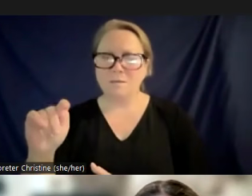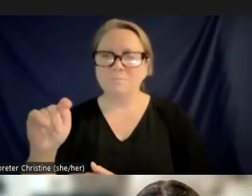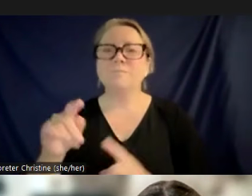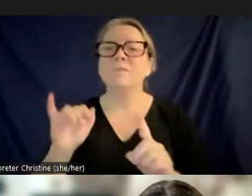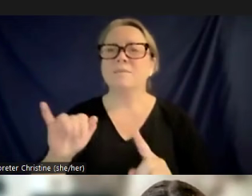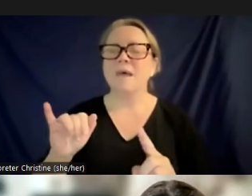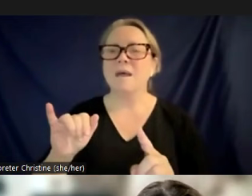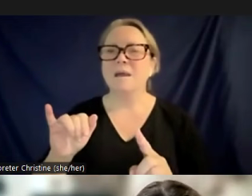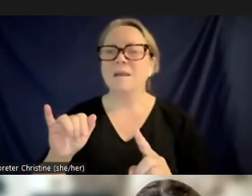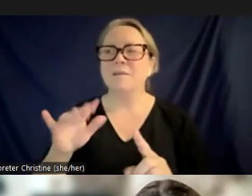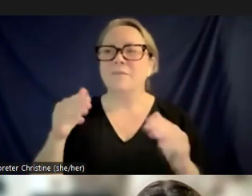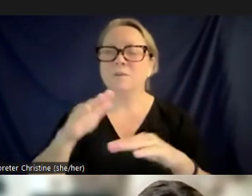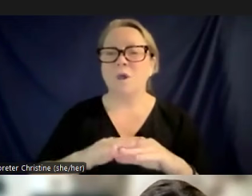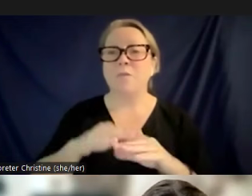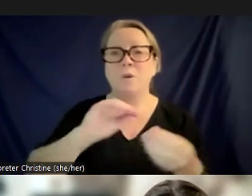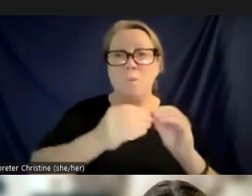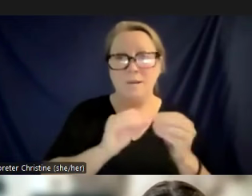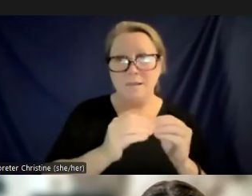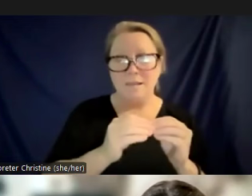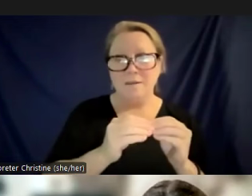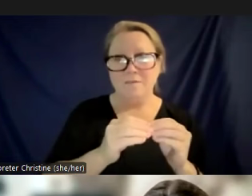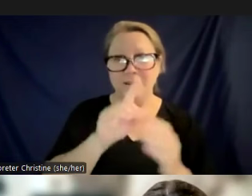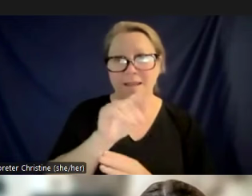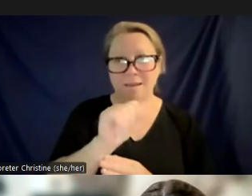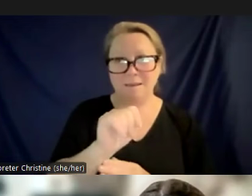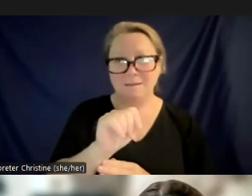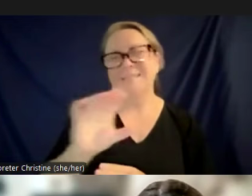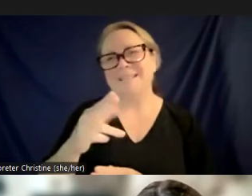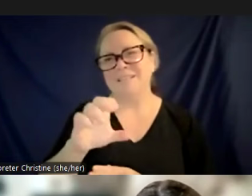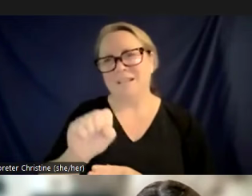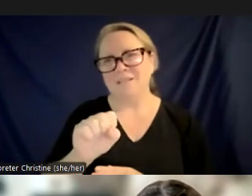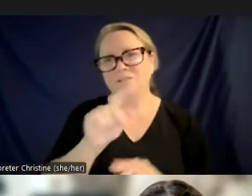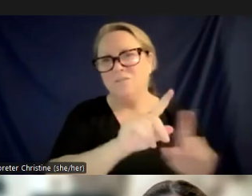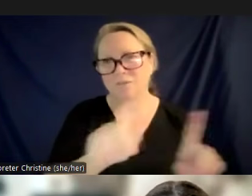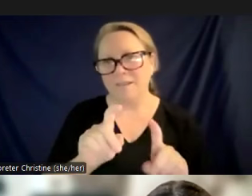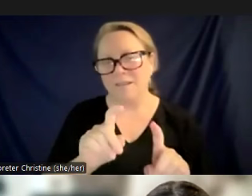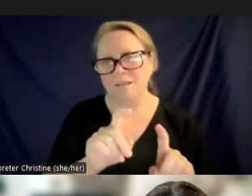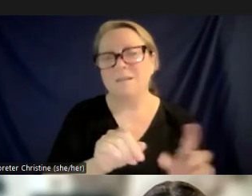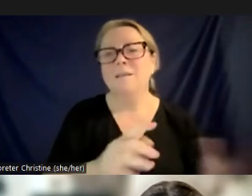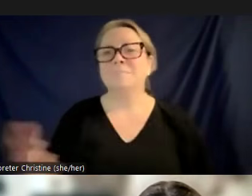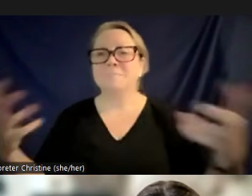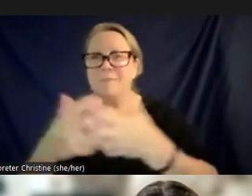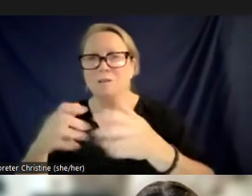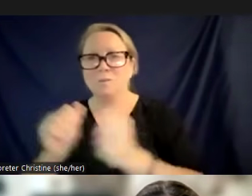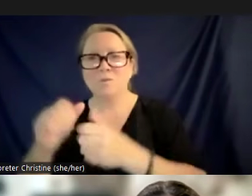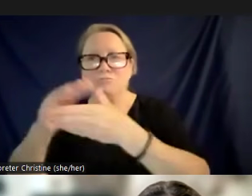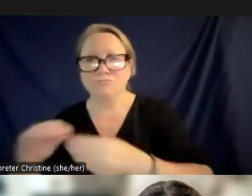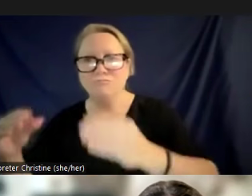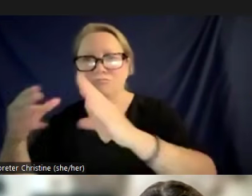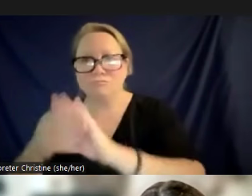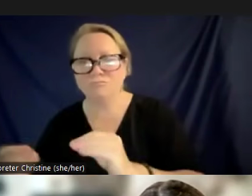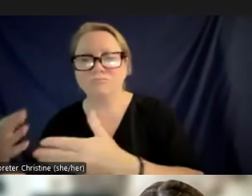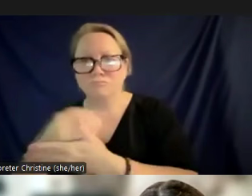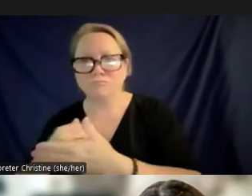CHEI quantitative data, or the CHES or survey data, with the qualitative data that our community